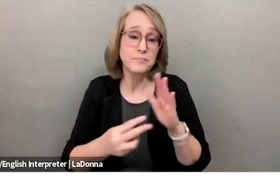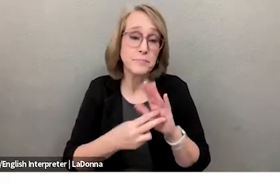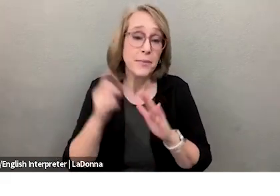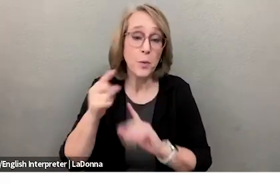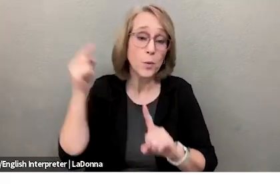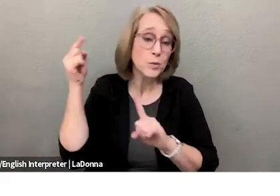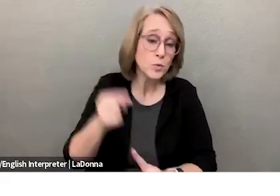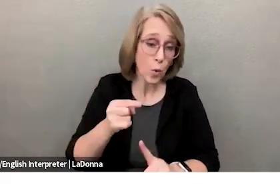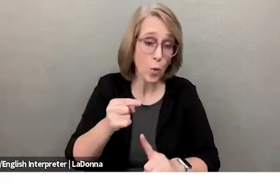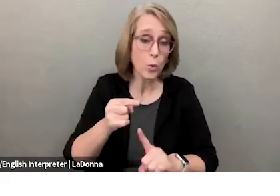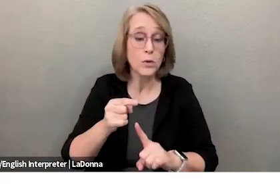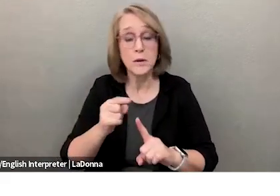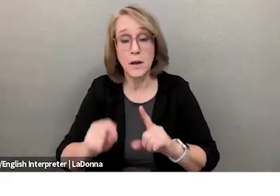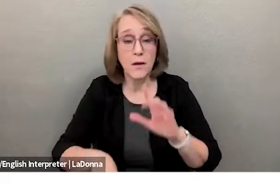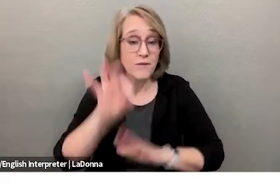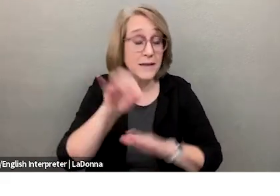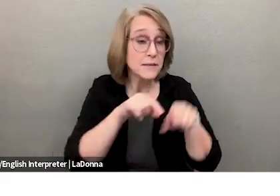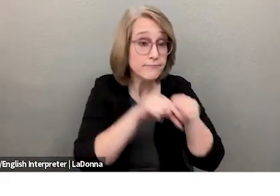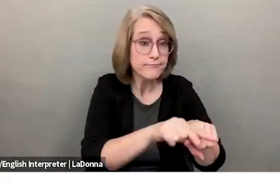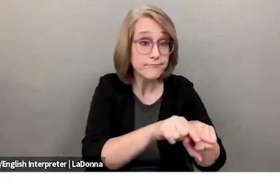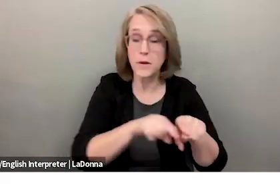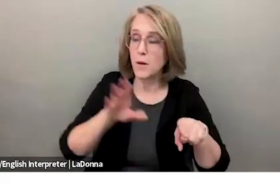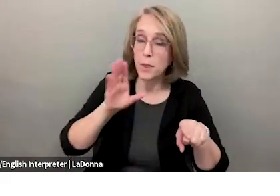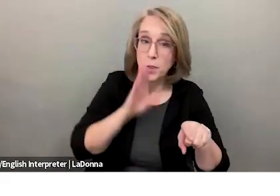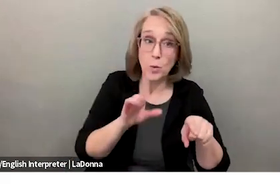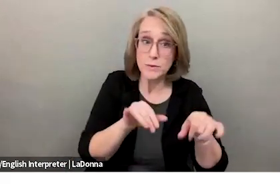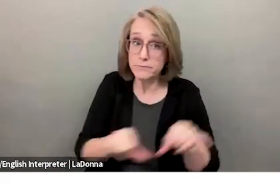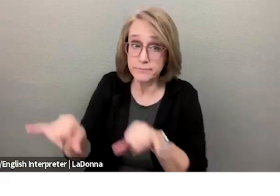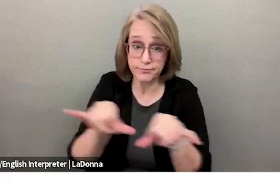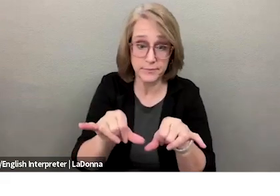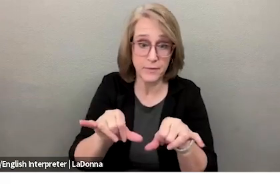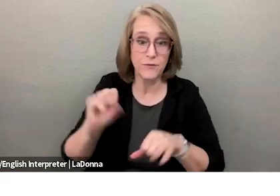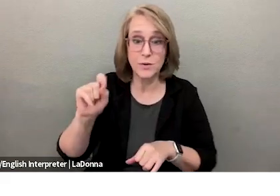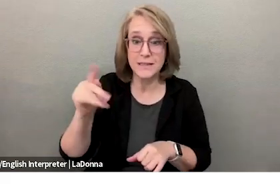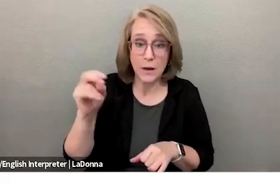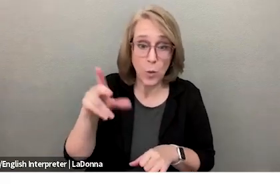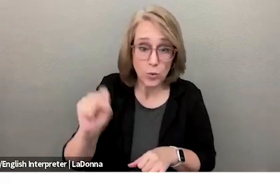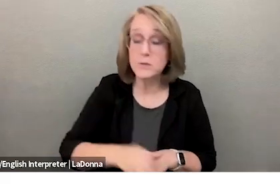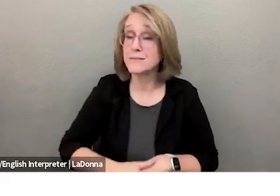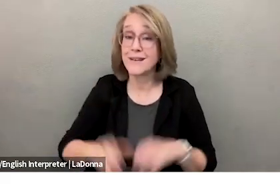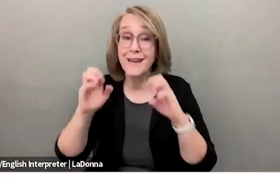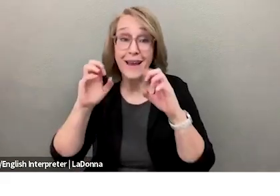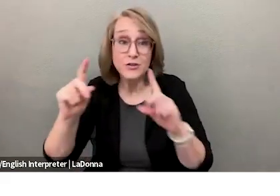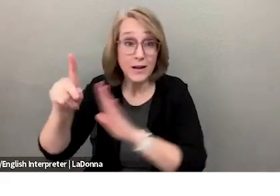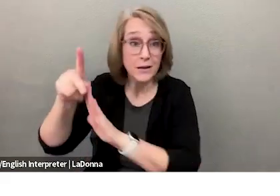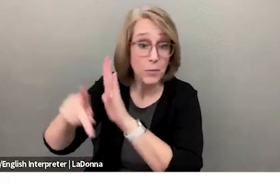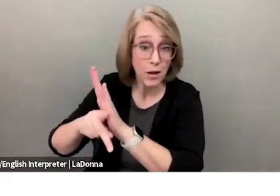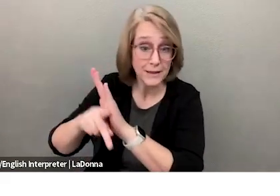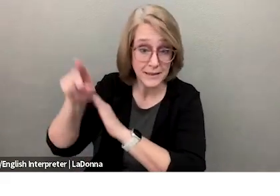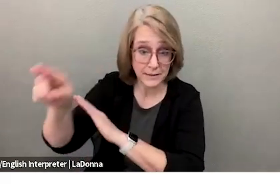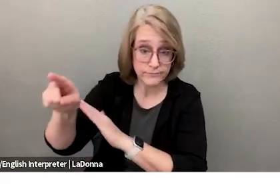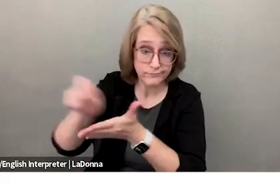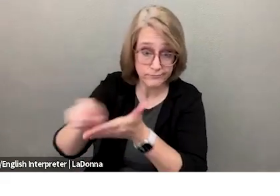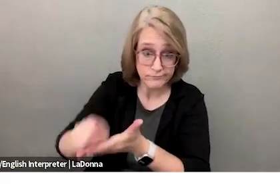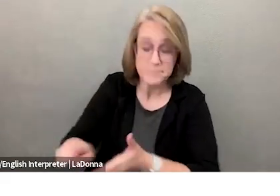policymakers, and raising awareness of the impacts of caregiving on families, communities, and the economy. It is a